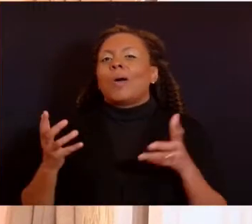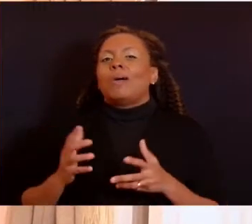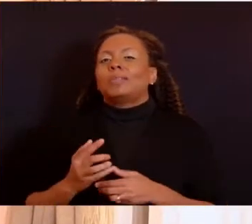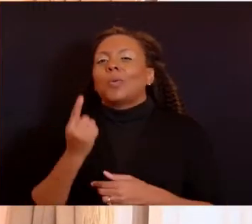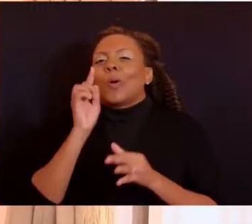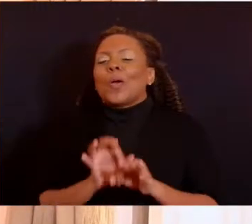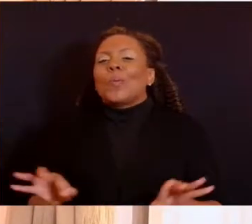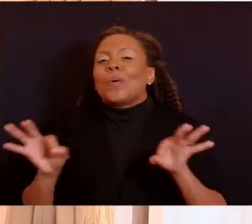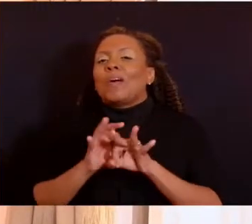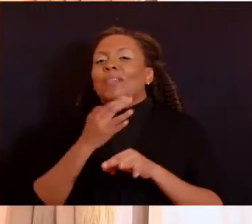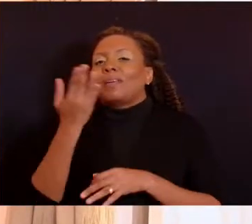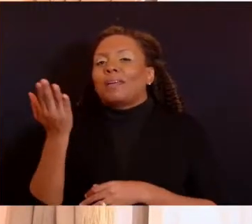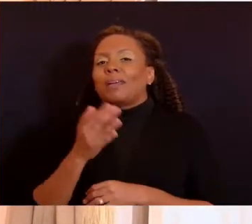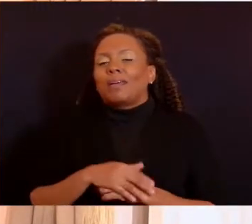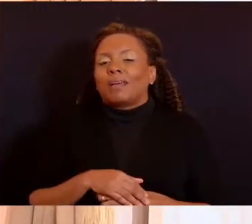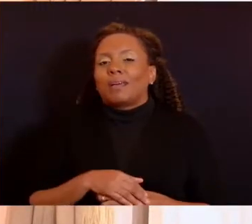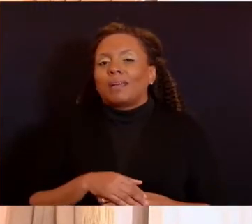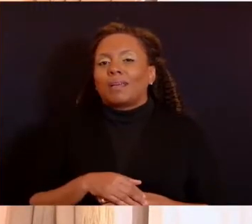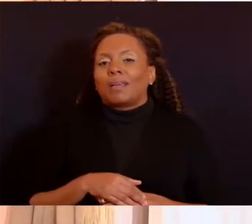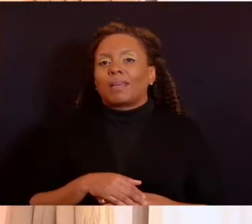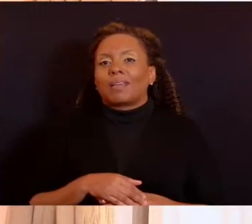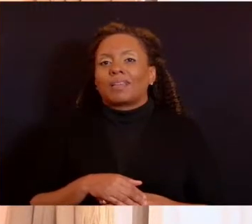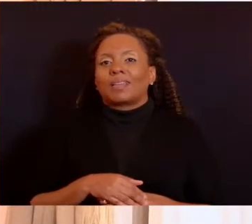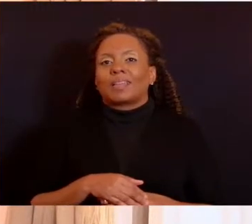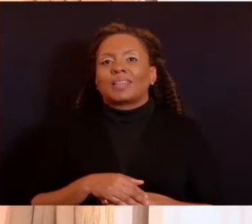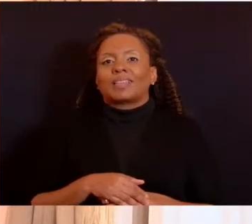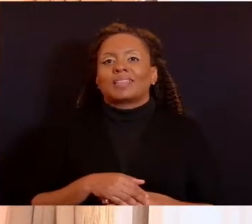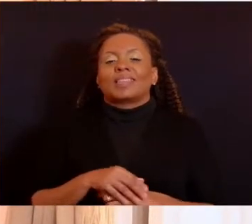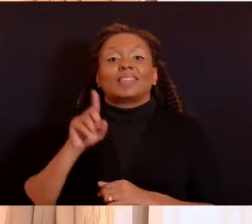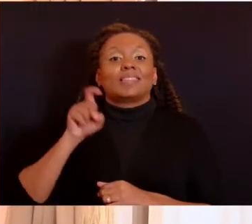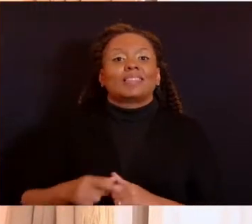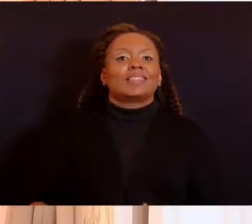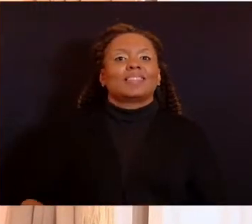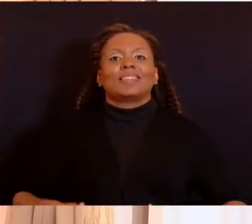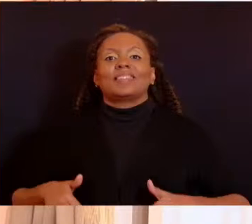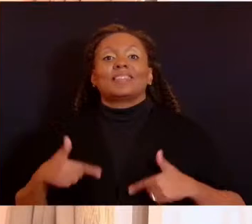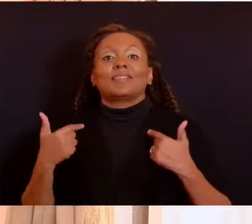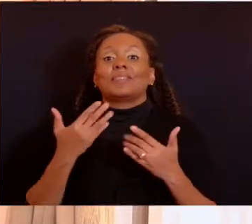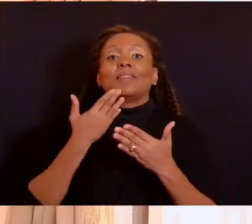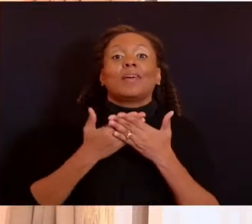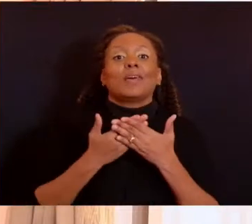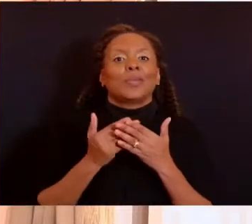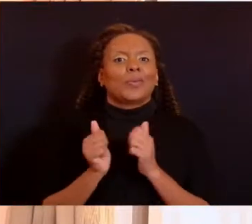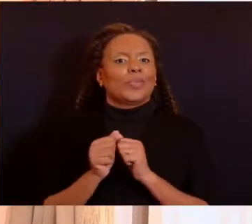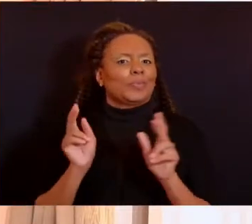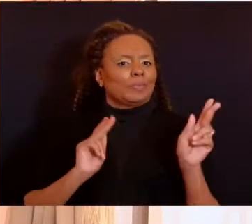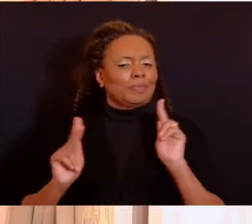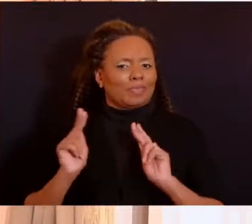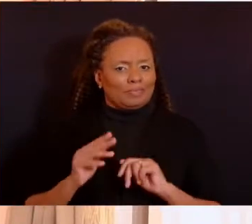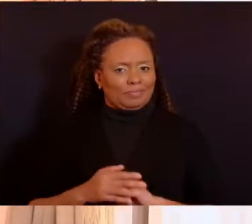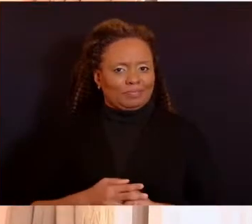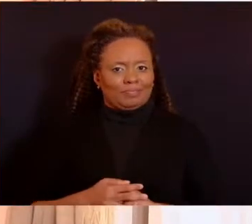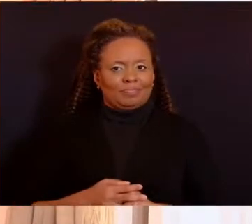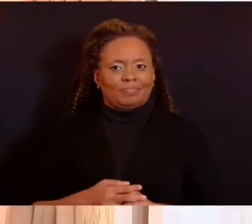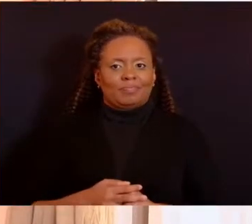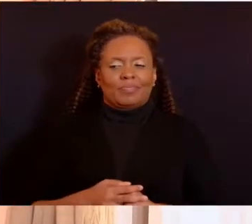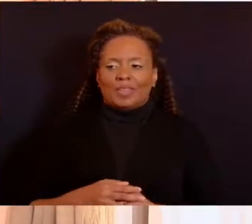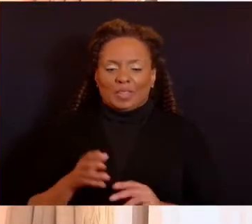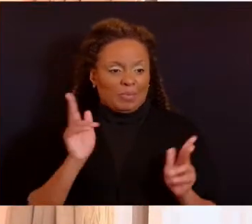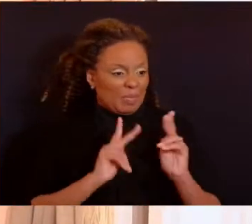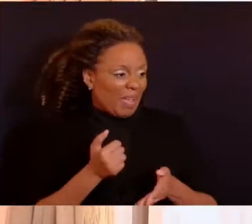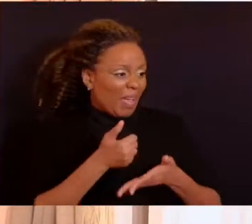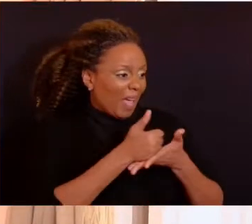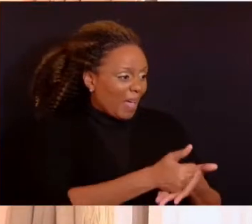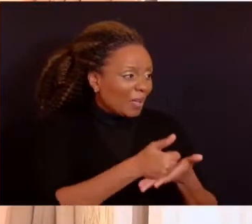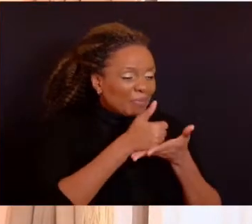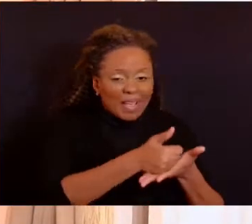what? That you gotta learn to live good with one another. Because in every instance, people were rescued, and